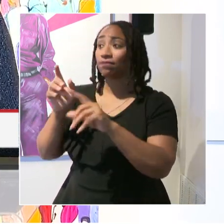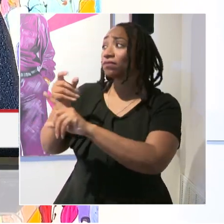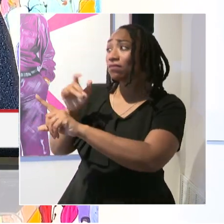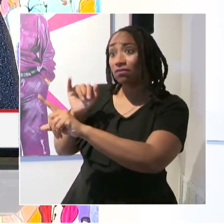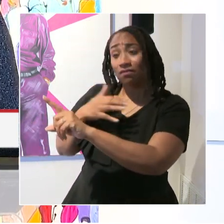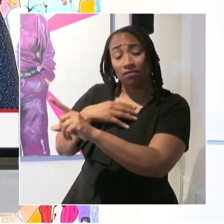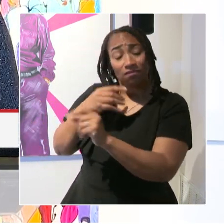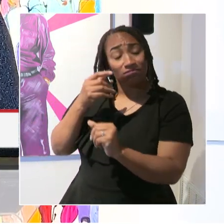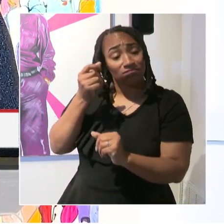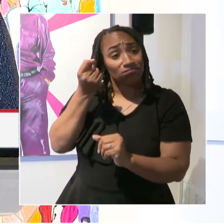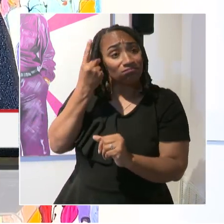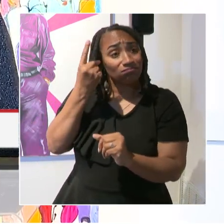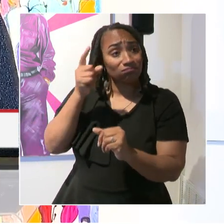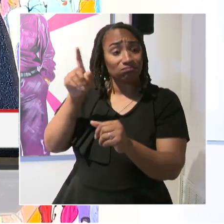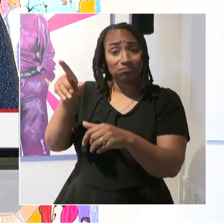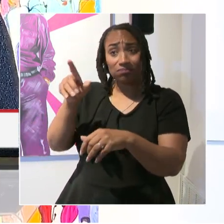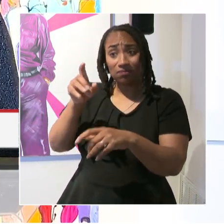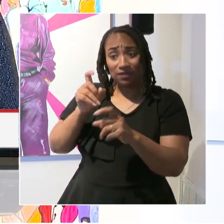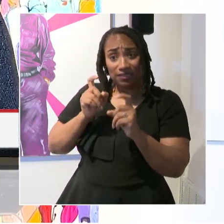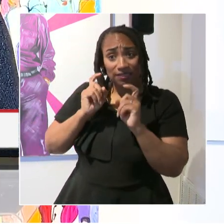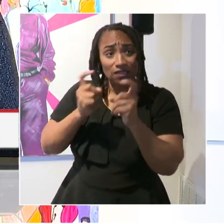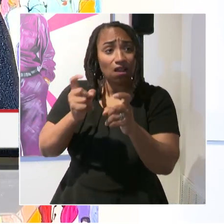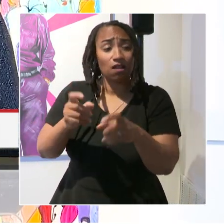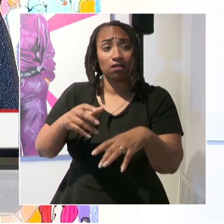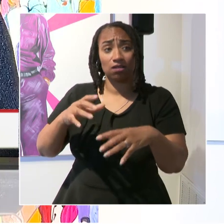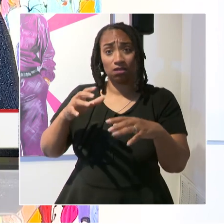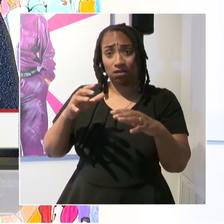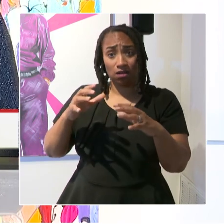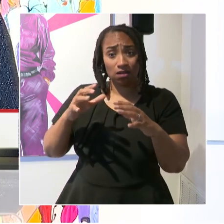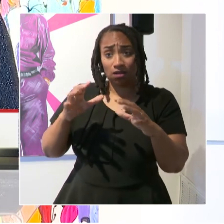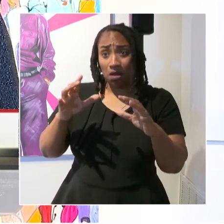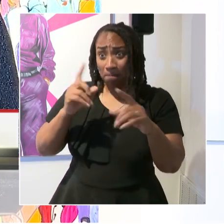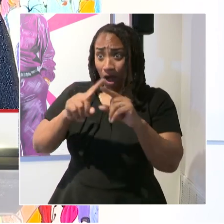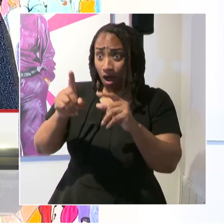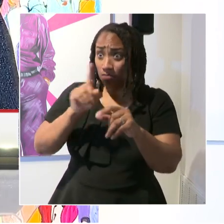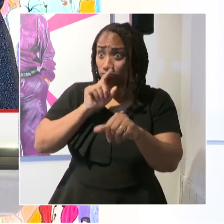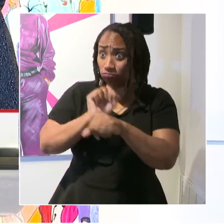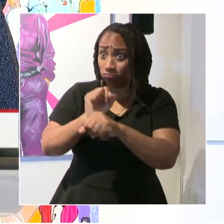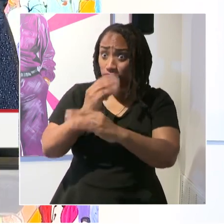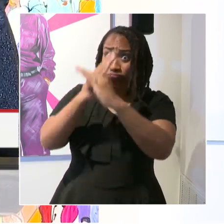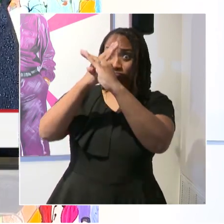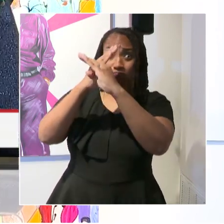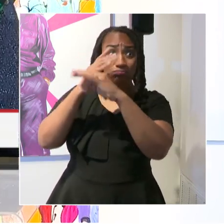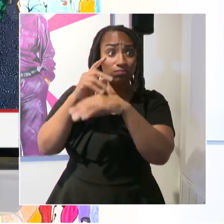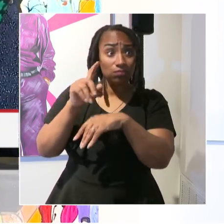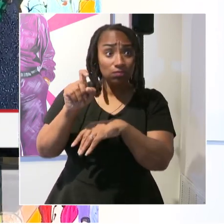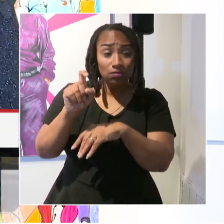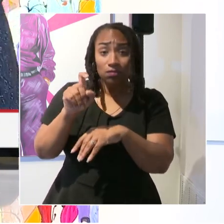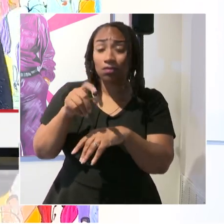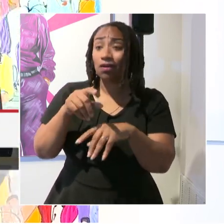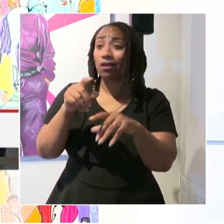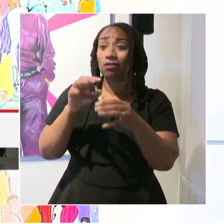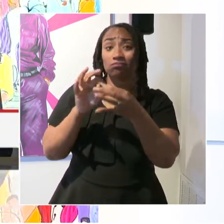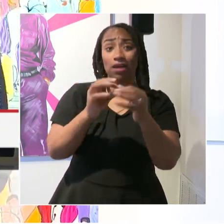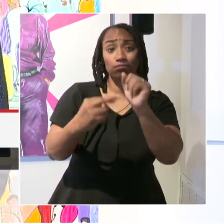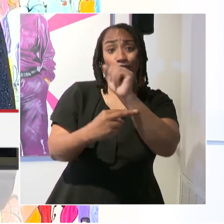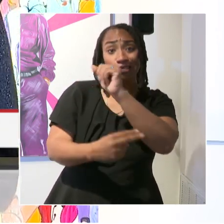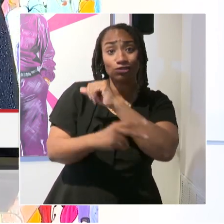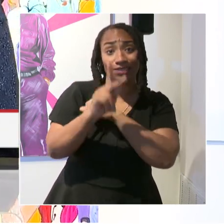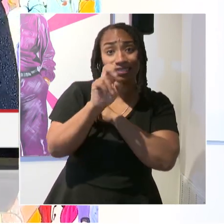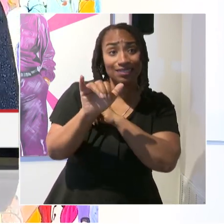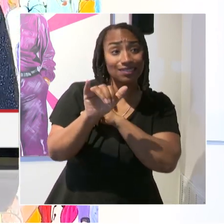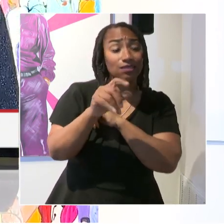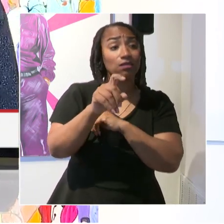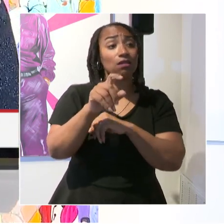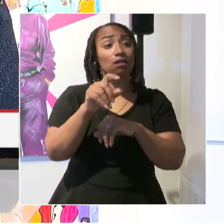delegation is putting up yet another roadblock? And regarding the Key Bridge, I mean, Can you tell us what you told the group? You know, none of the cameras